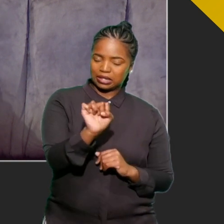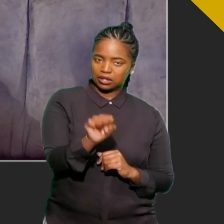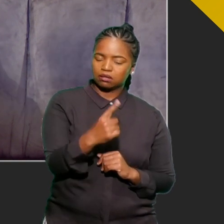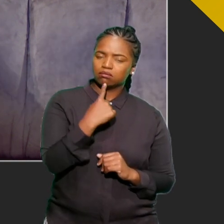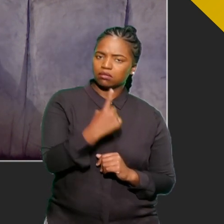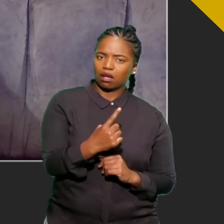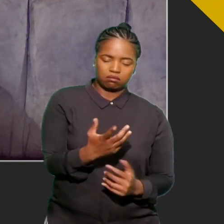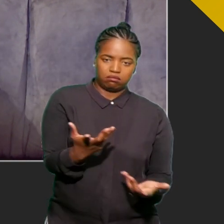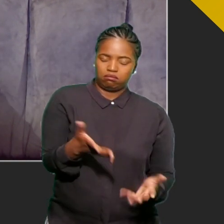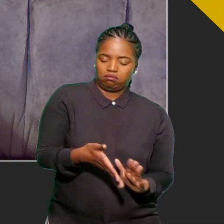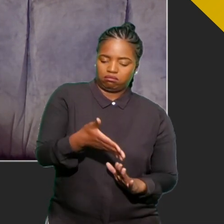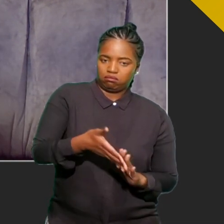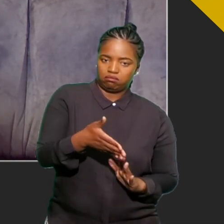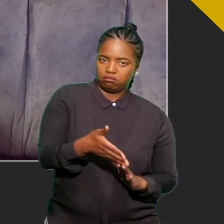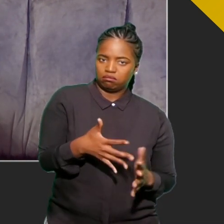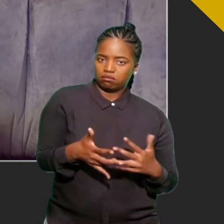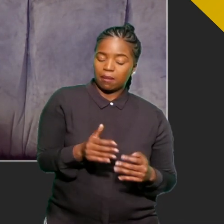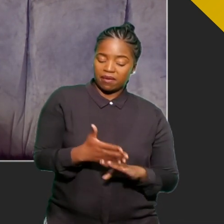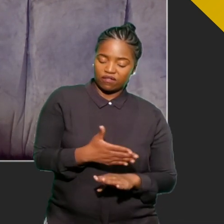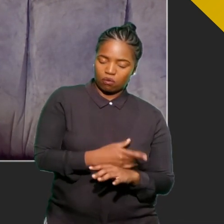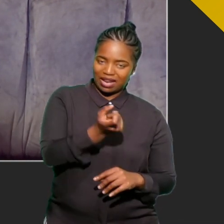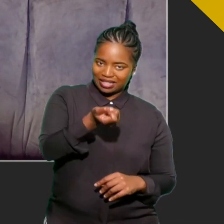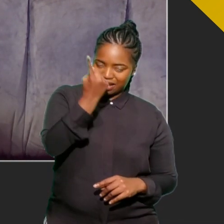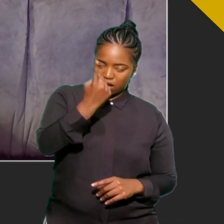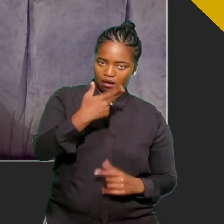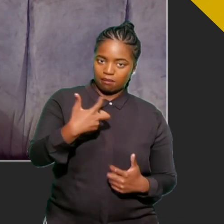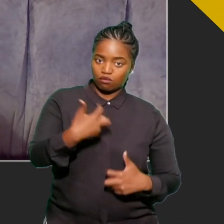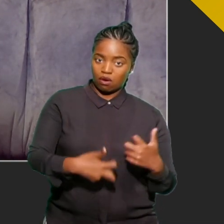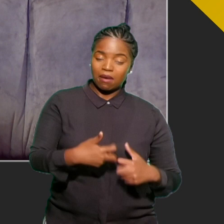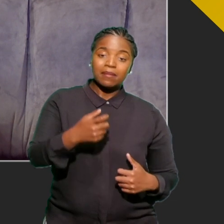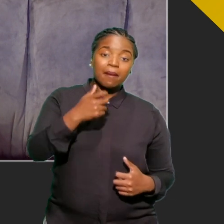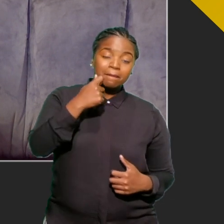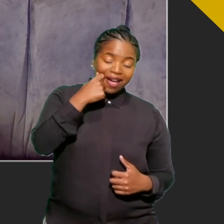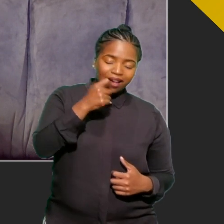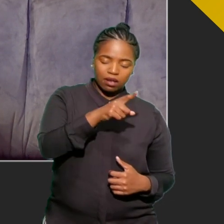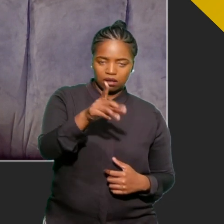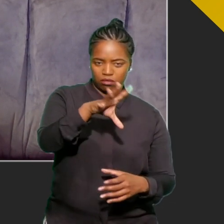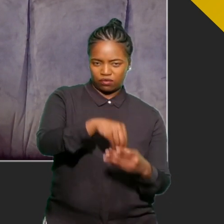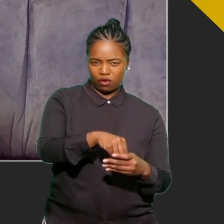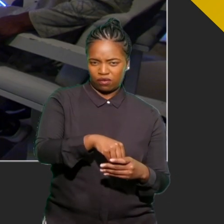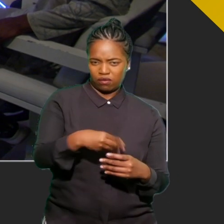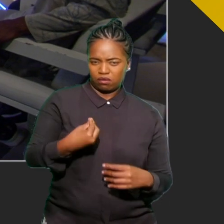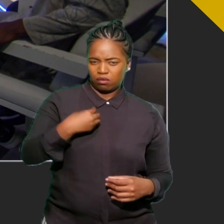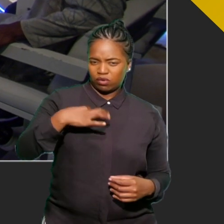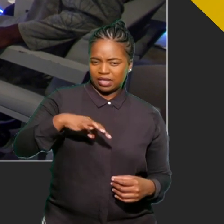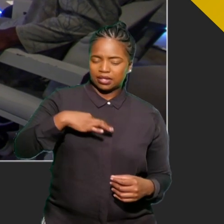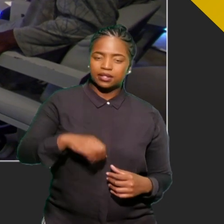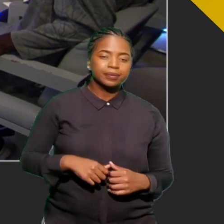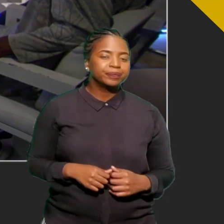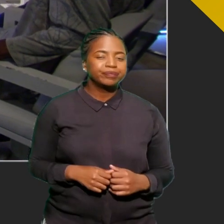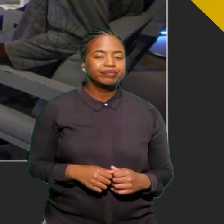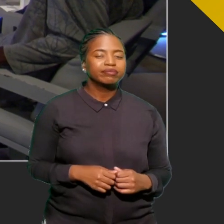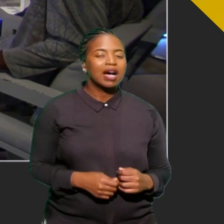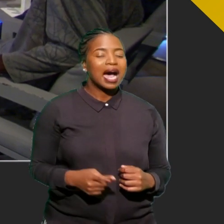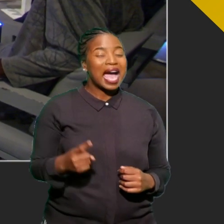to just bypass them before understanding the core problems when it comes to men being involved in teenage pregnancy? I think to a